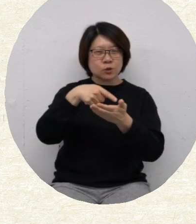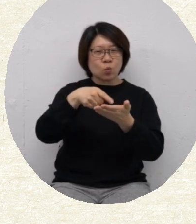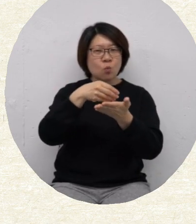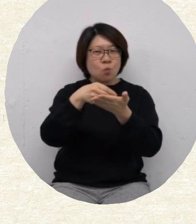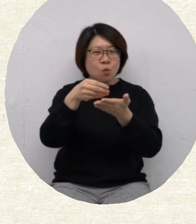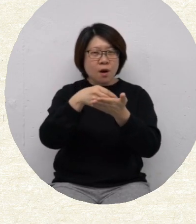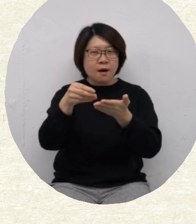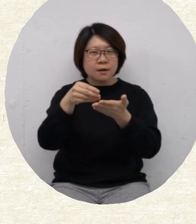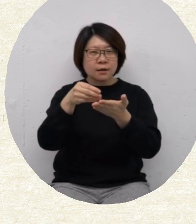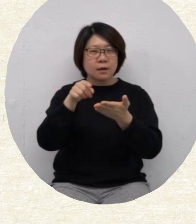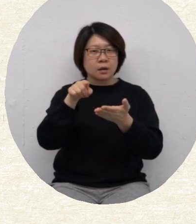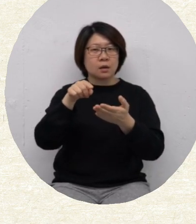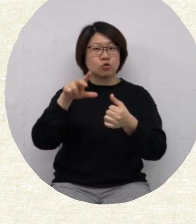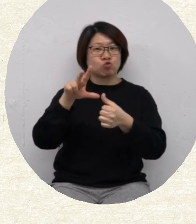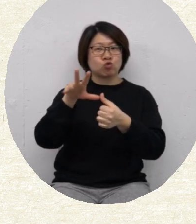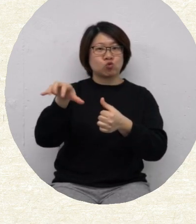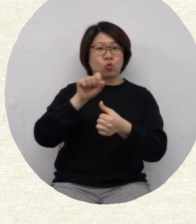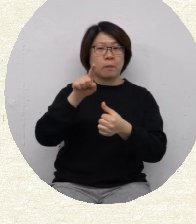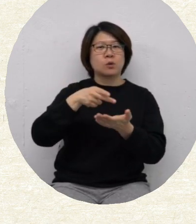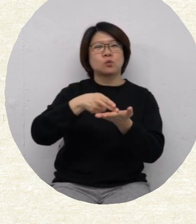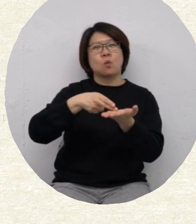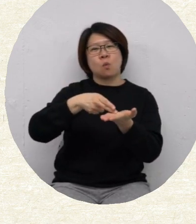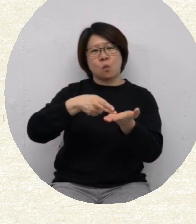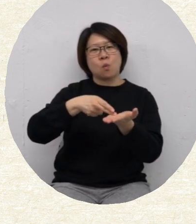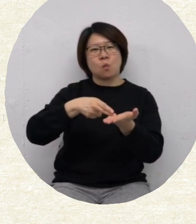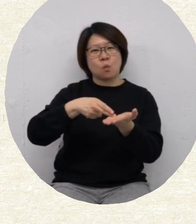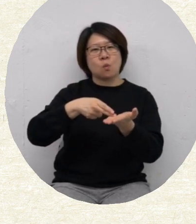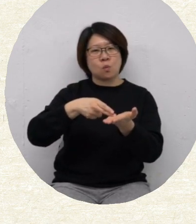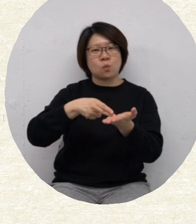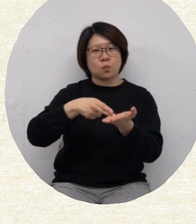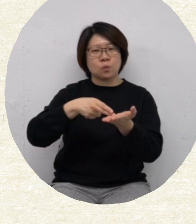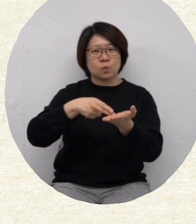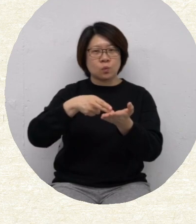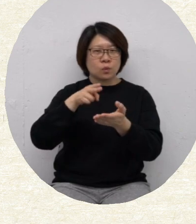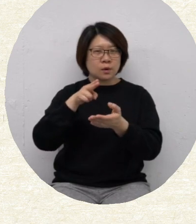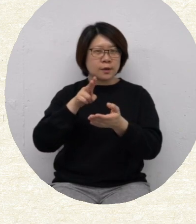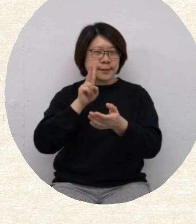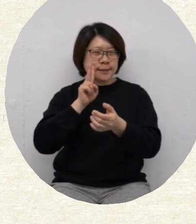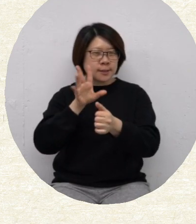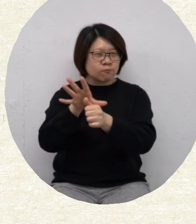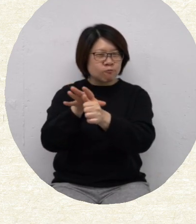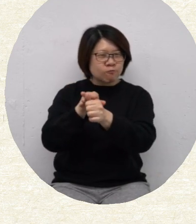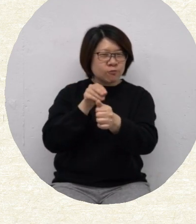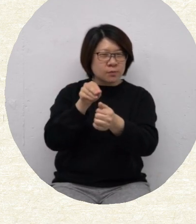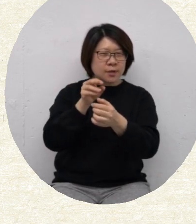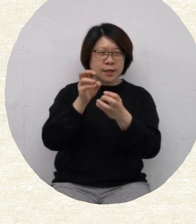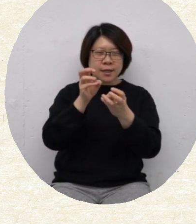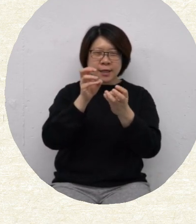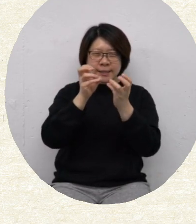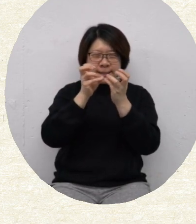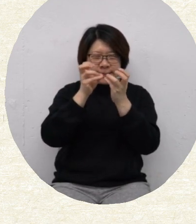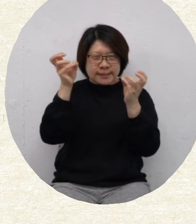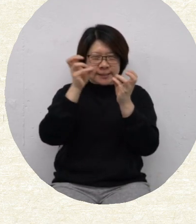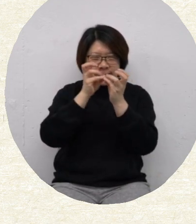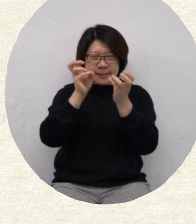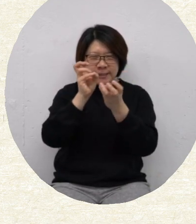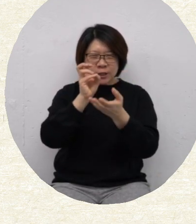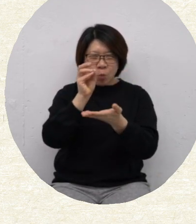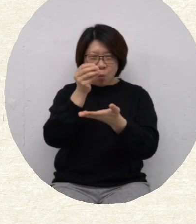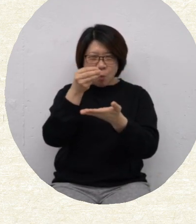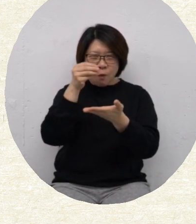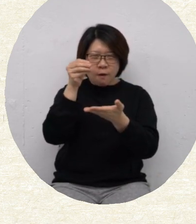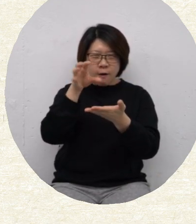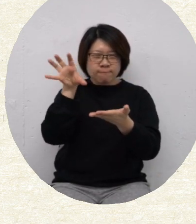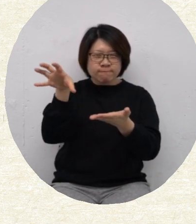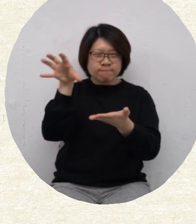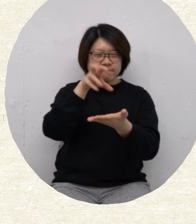to accurately carve out lines to imitate the brushstrokes of a painter, rather than allowing the mark of the carving